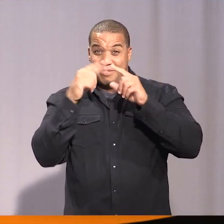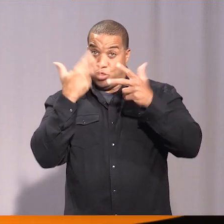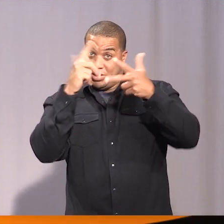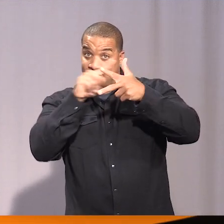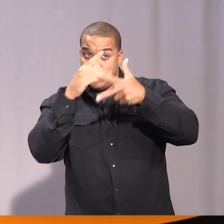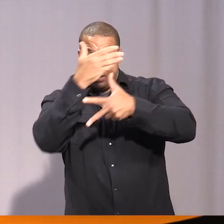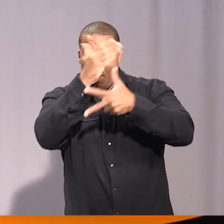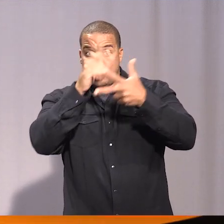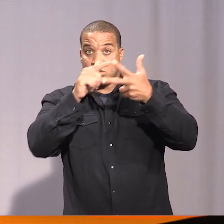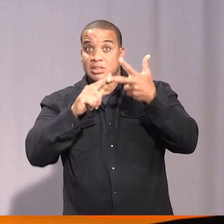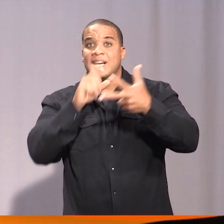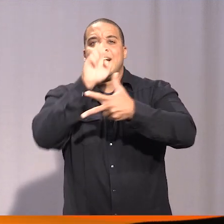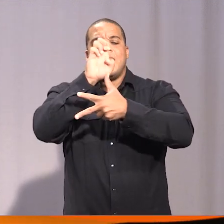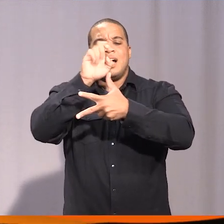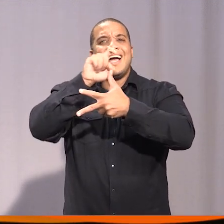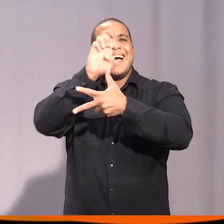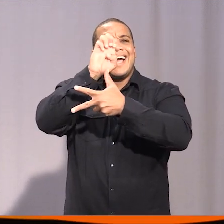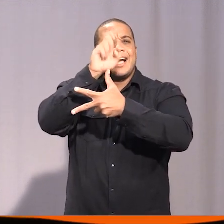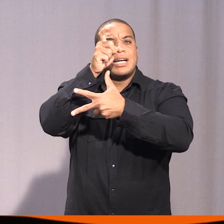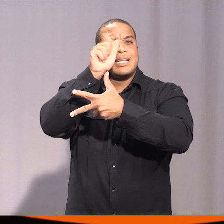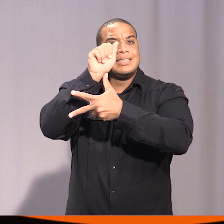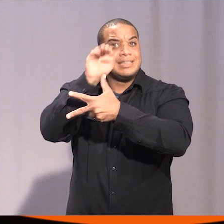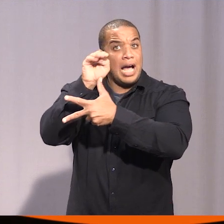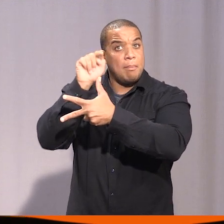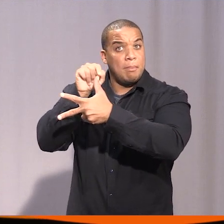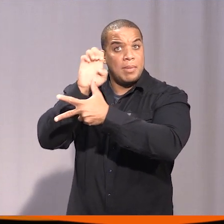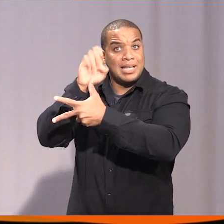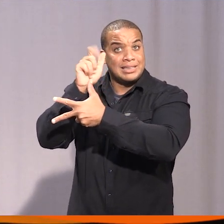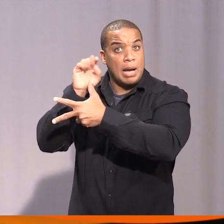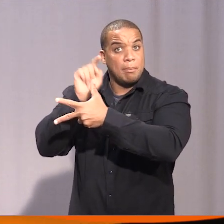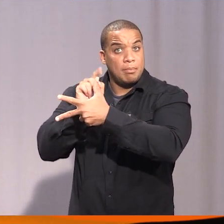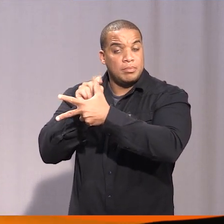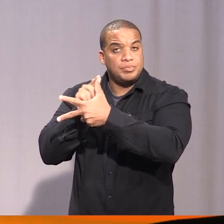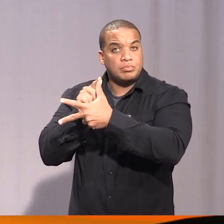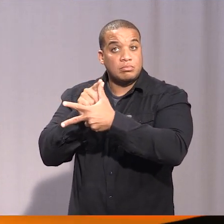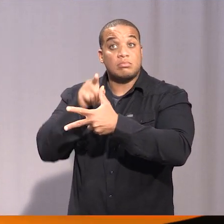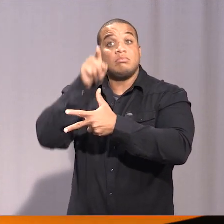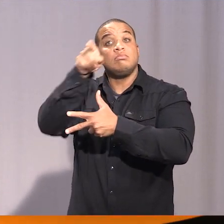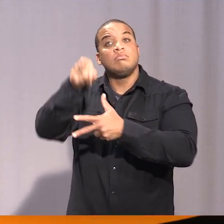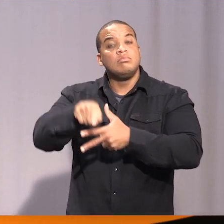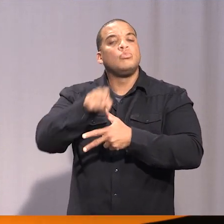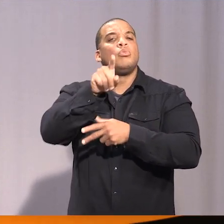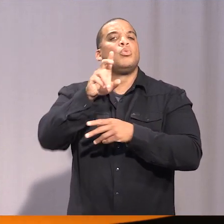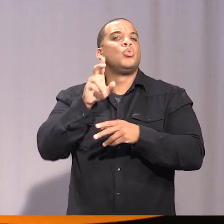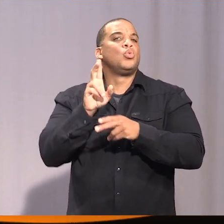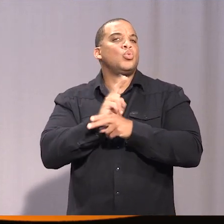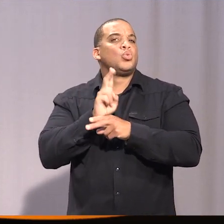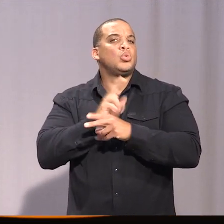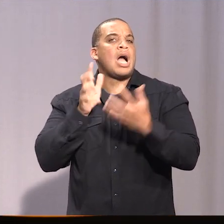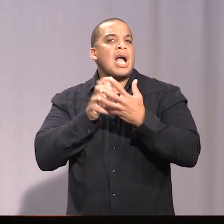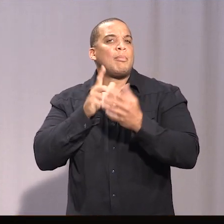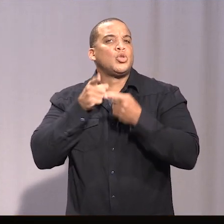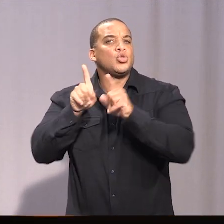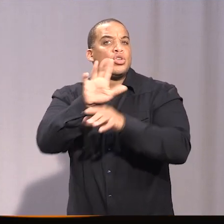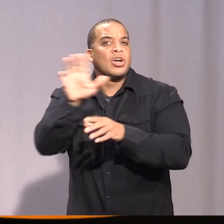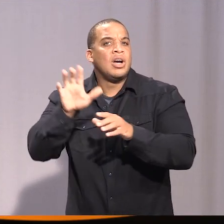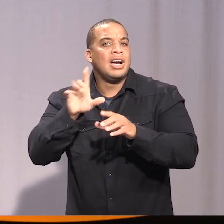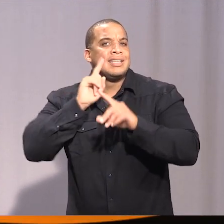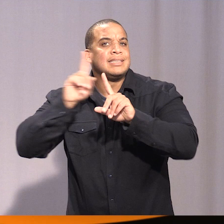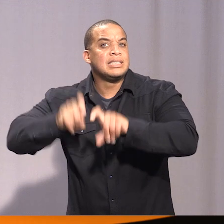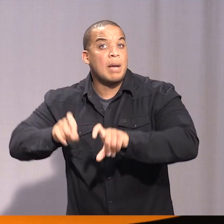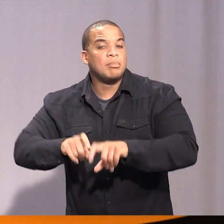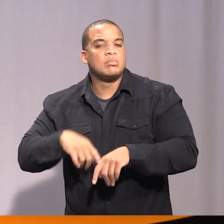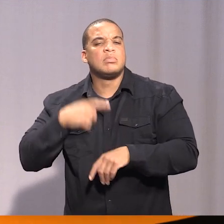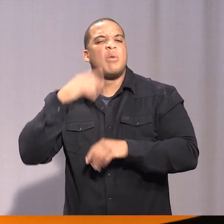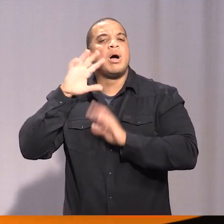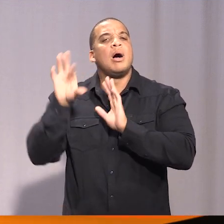The first are exam accommodations. As it is titled, these are the accommodations you would use during an exam. For this case,